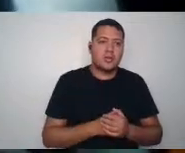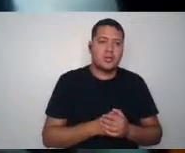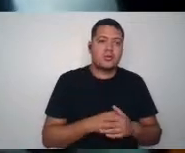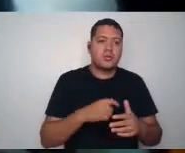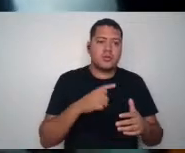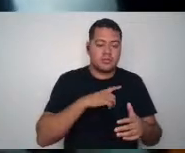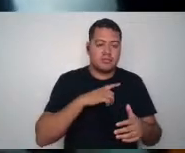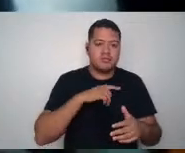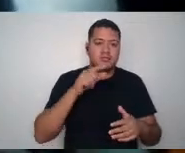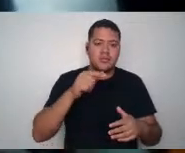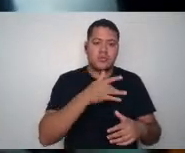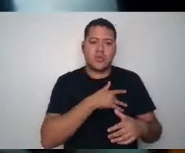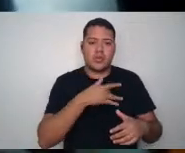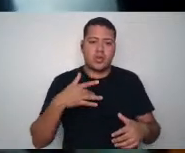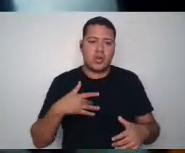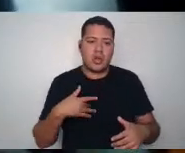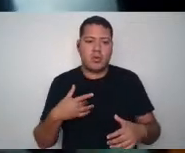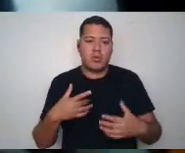of the states